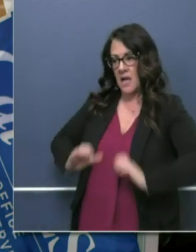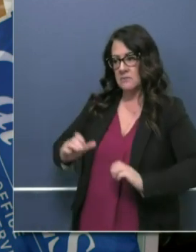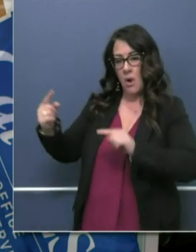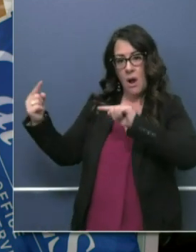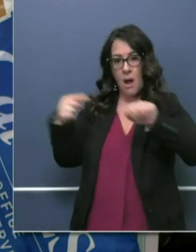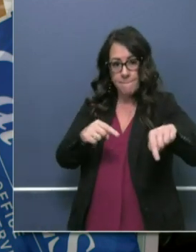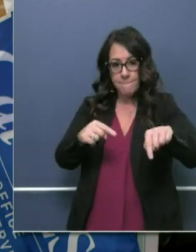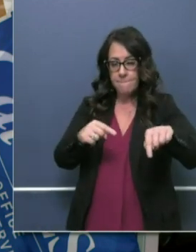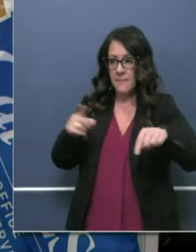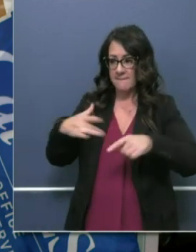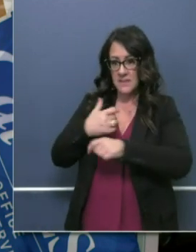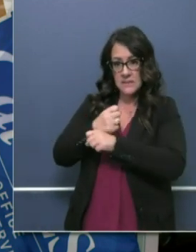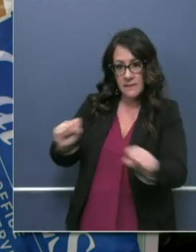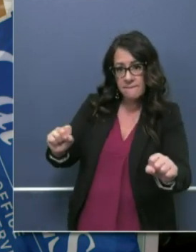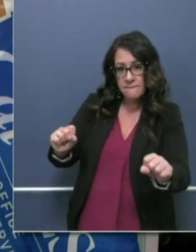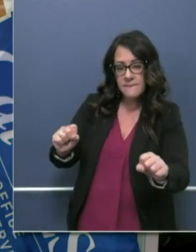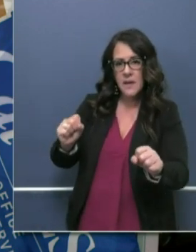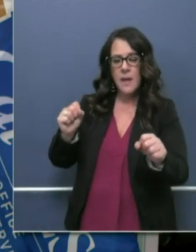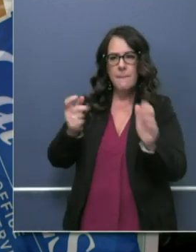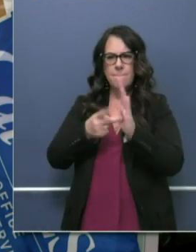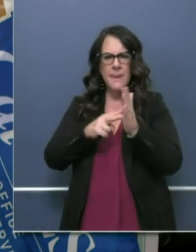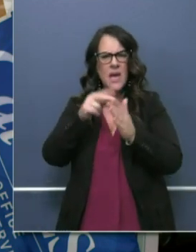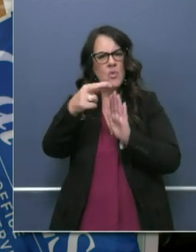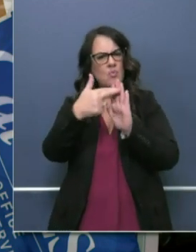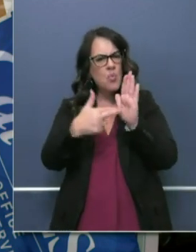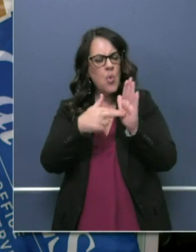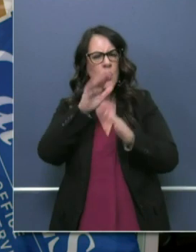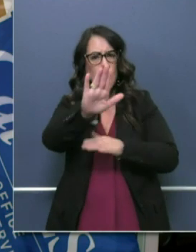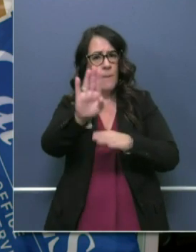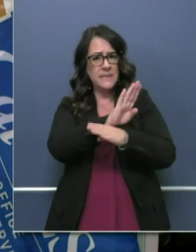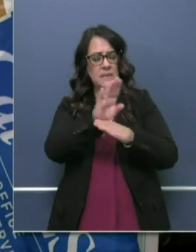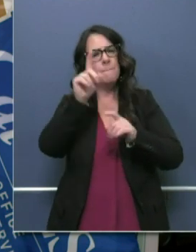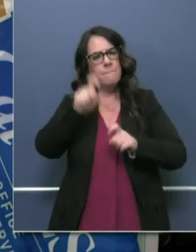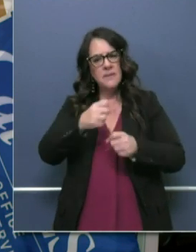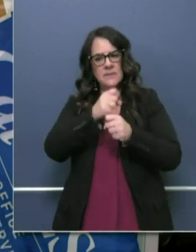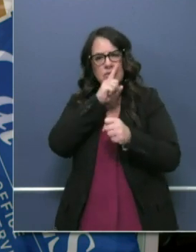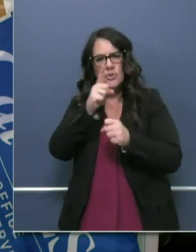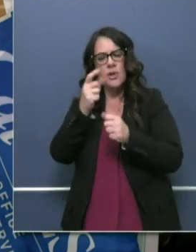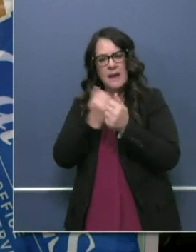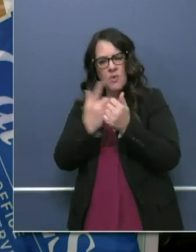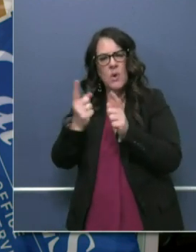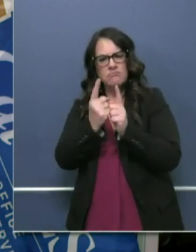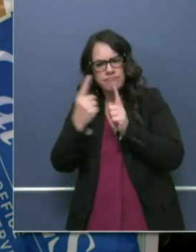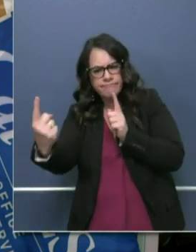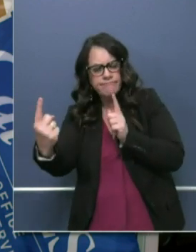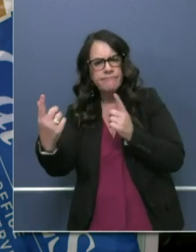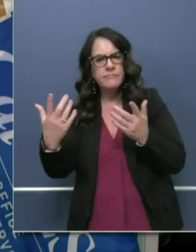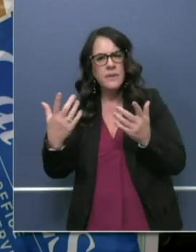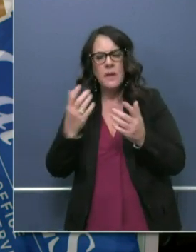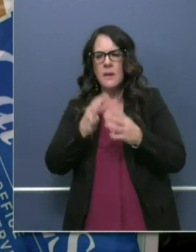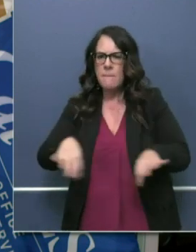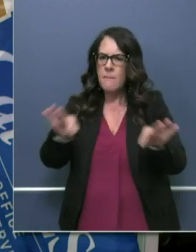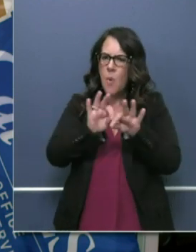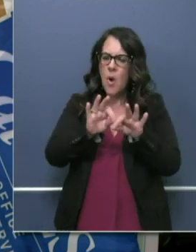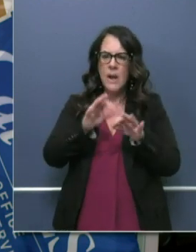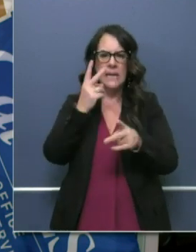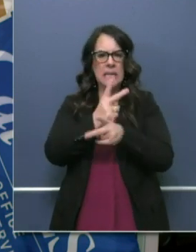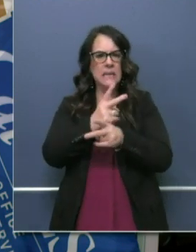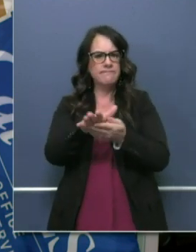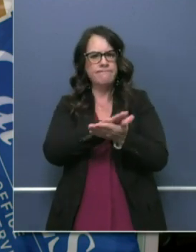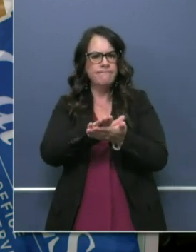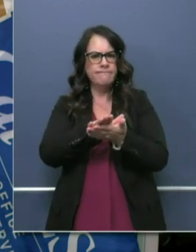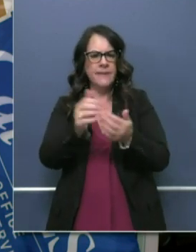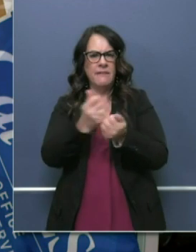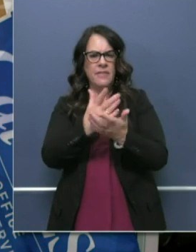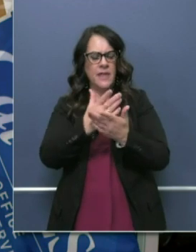modifications to ensure physical distancing and making sure that the unique circumstances of those workplaces will be addressed.